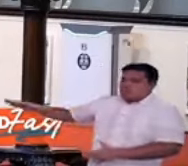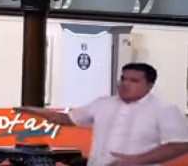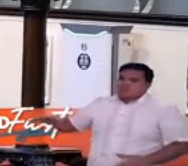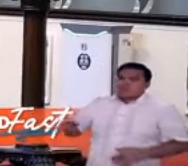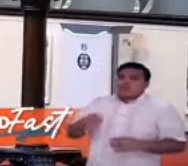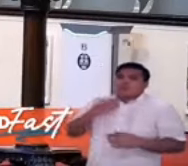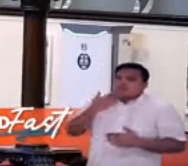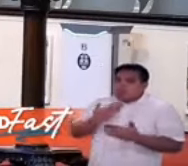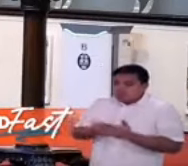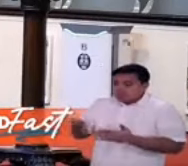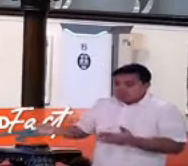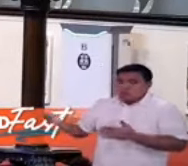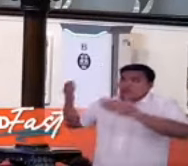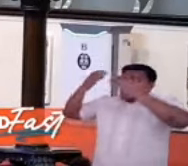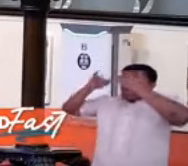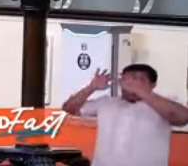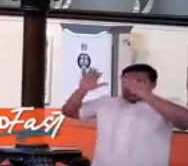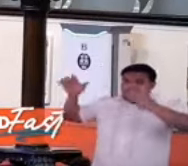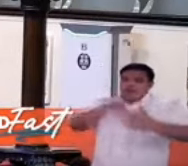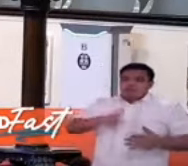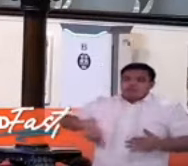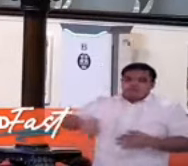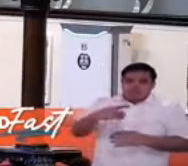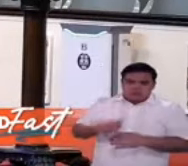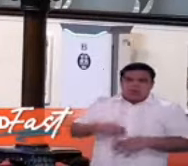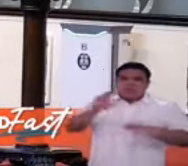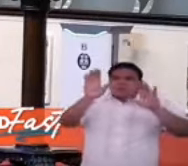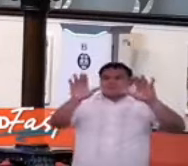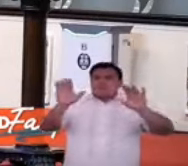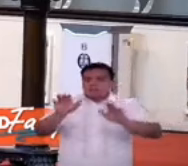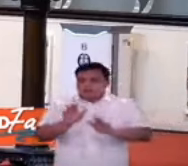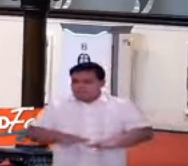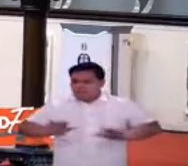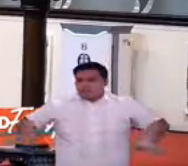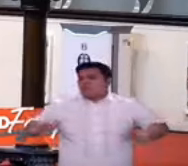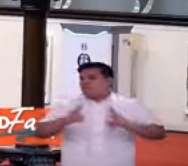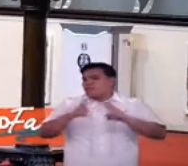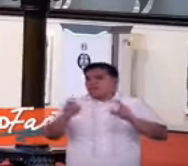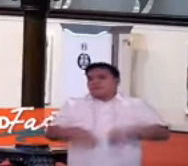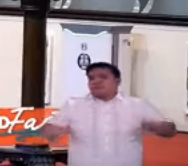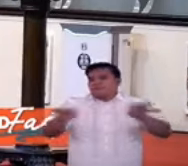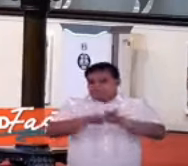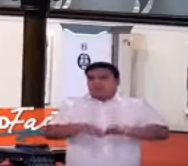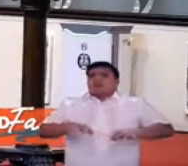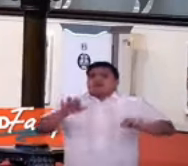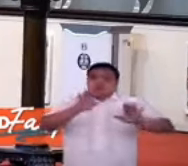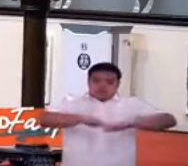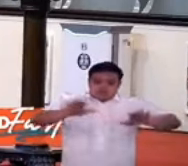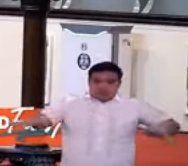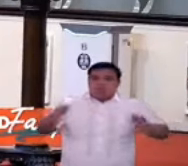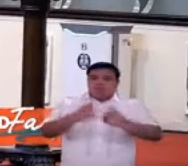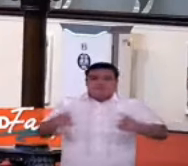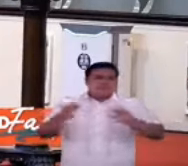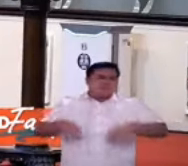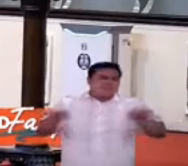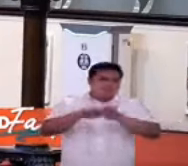of such is the kingdom of heaven. Our kids are important to God. Our children are important